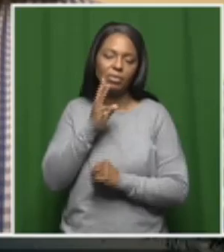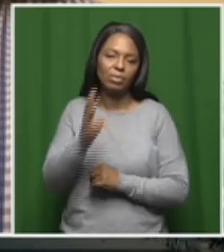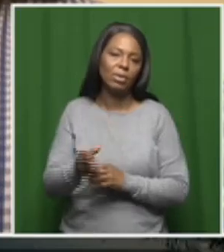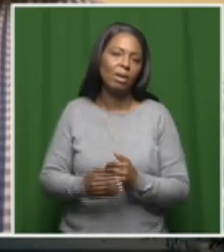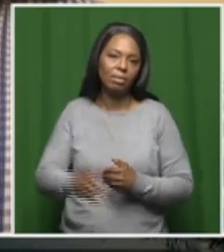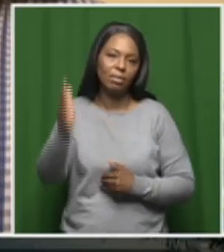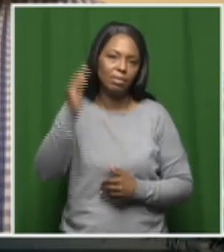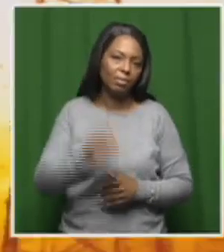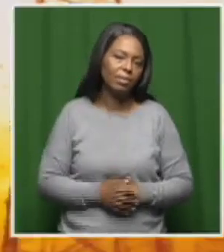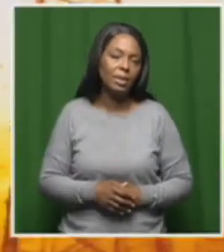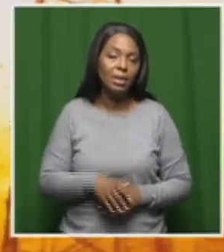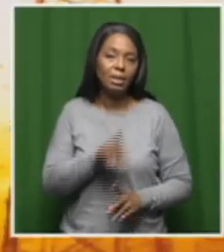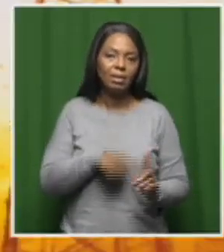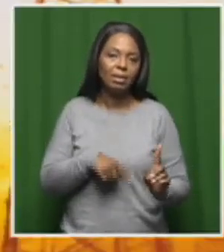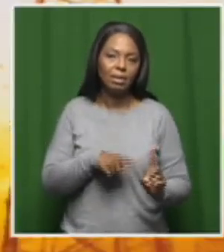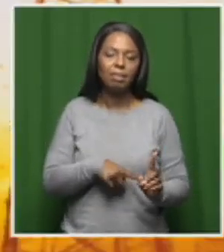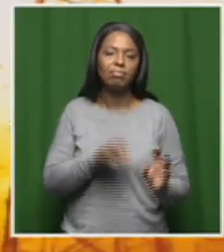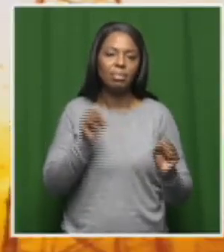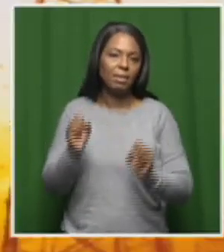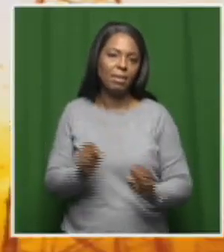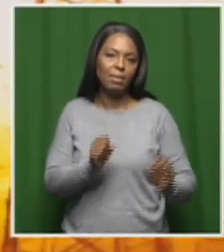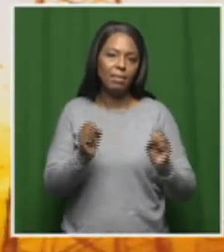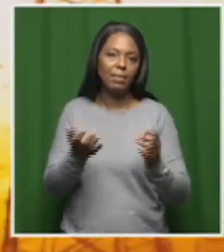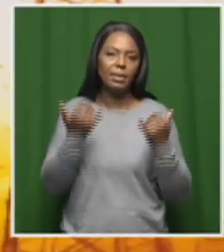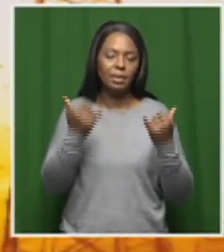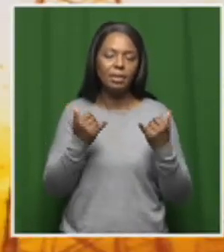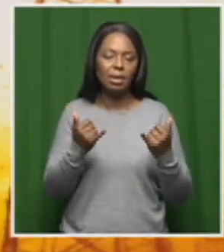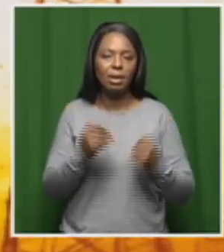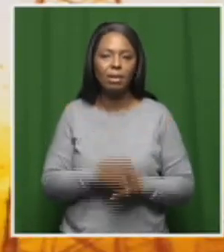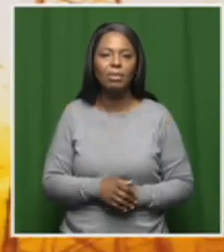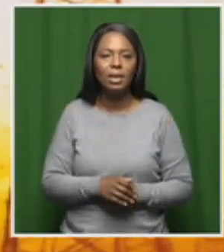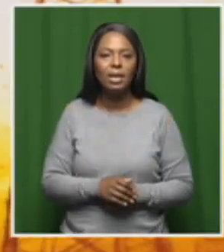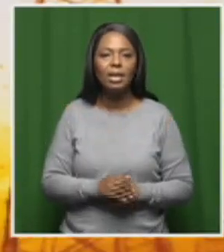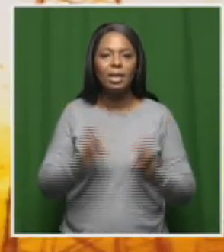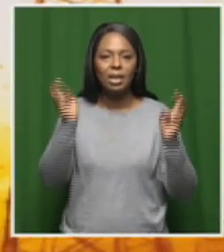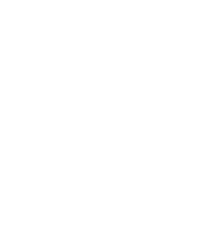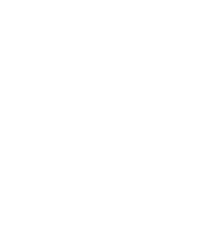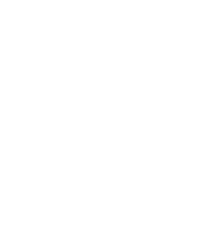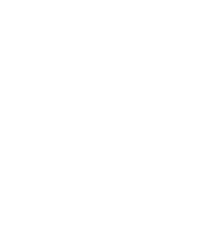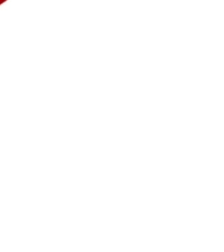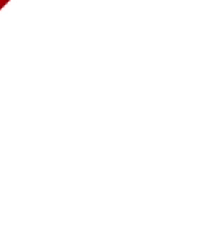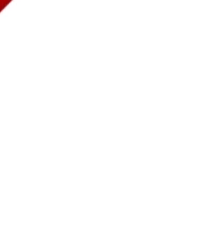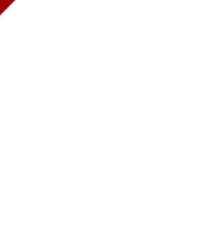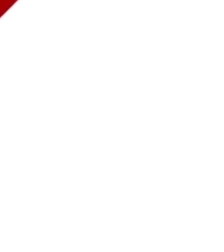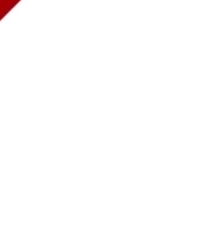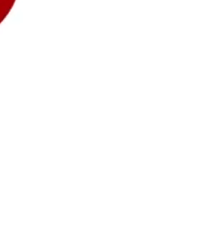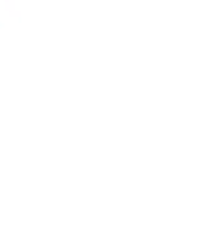Group Head, speaking about this Joburg crackdown on electricity defaulters.